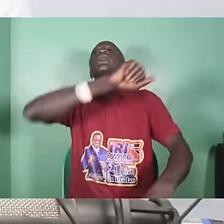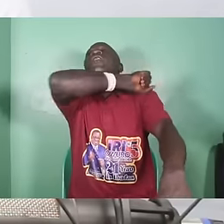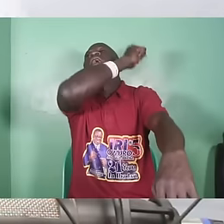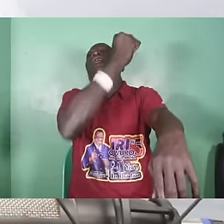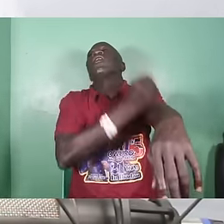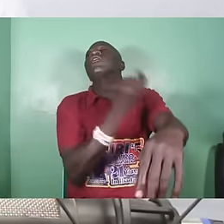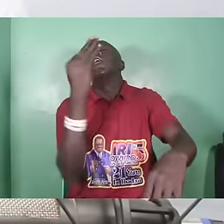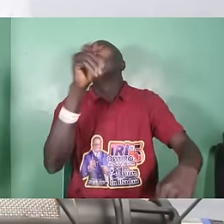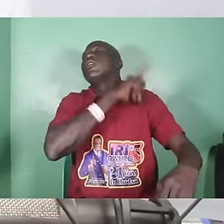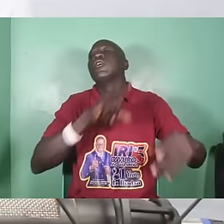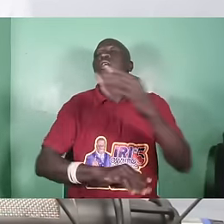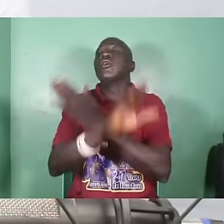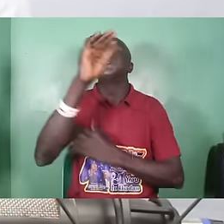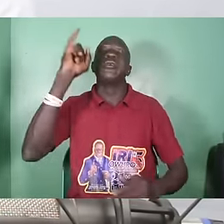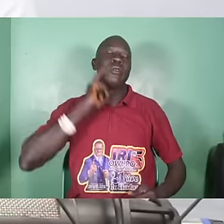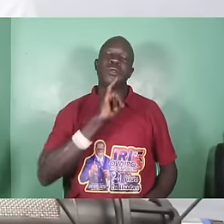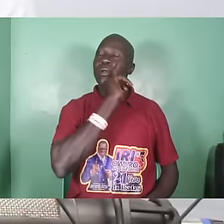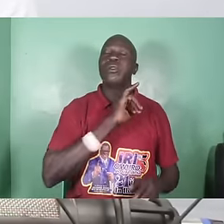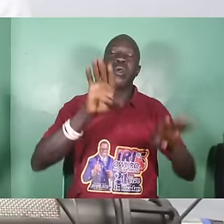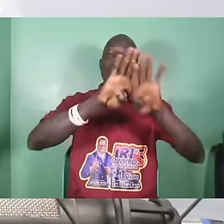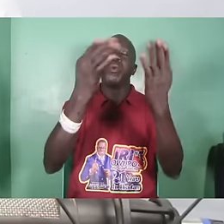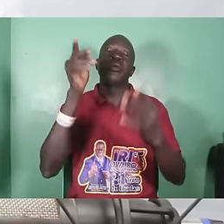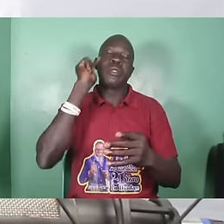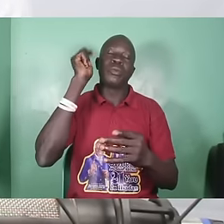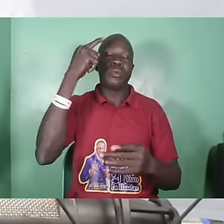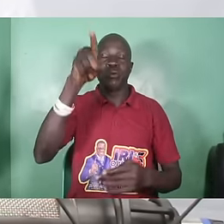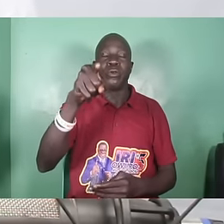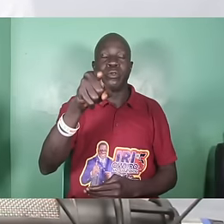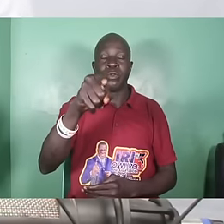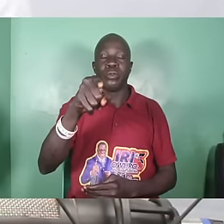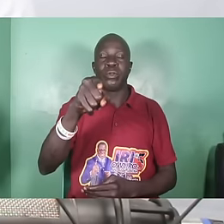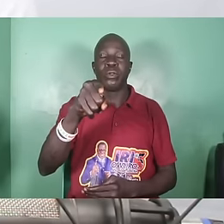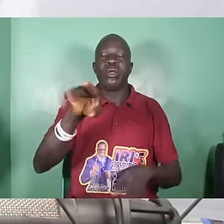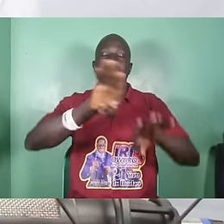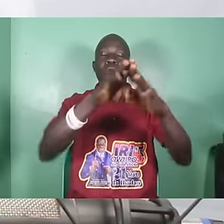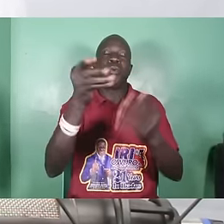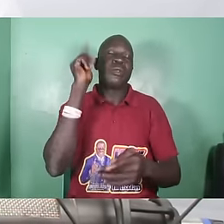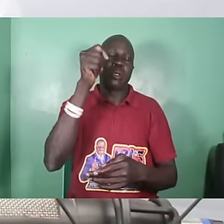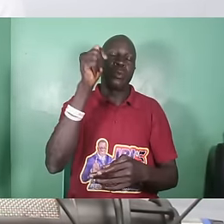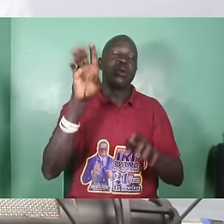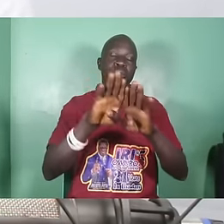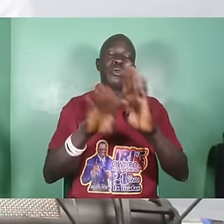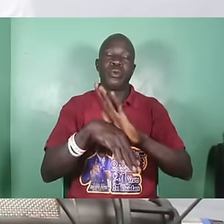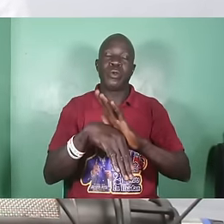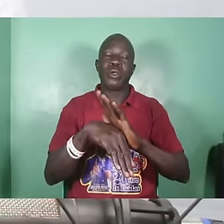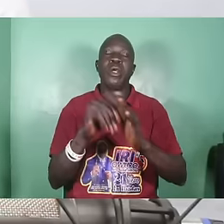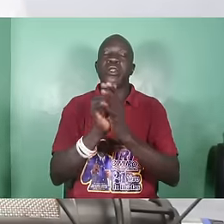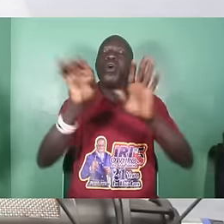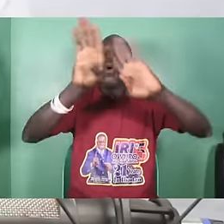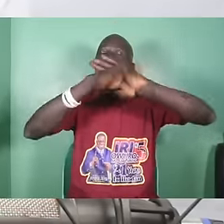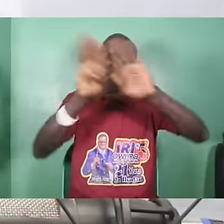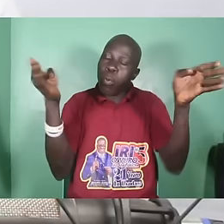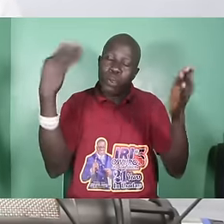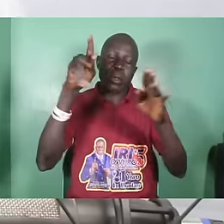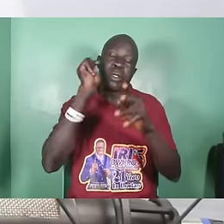Shalom Israel. Our title of God of Israel. Go shile kwa eri for. Amen. Testimony for you. Shile kwa eri. Amen. God of testimony. Mama shile